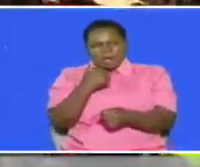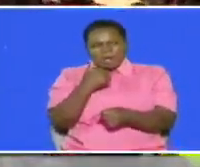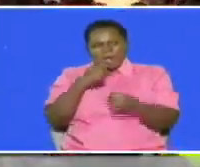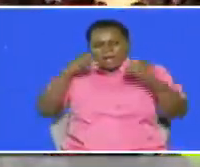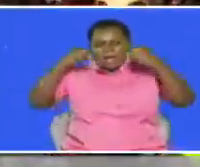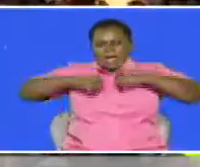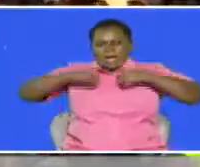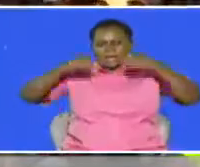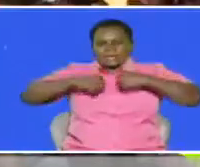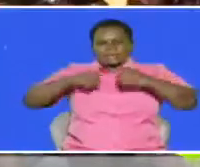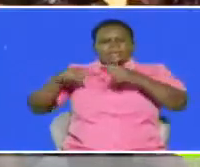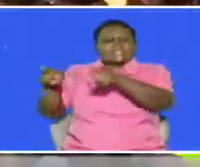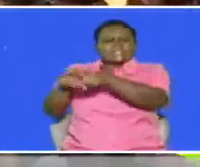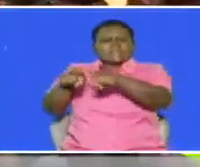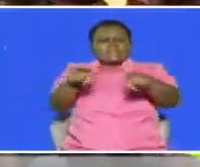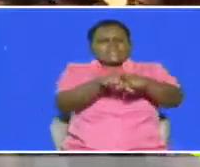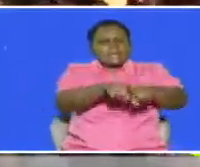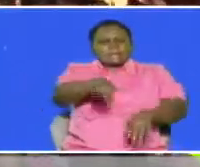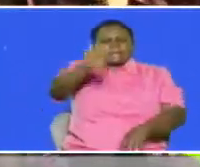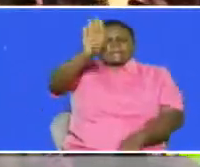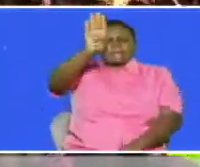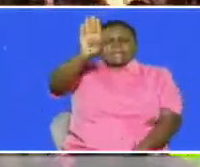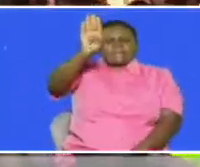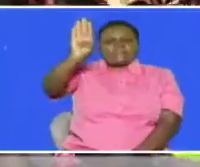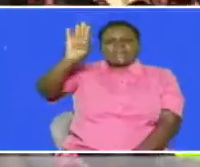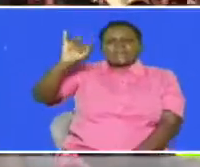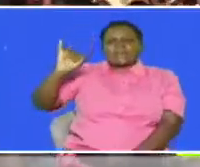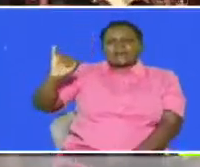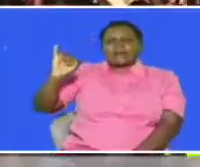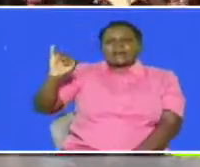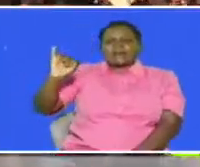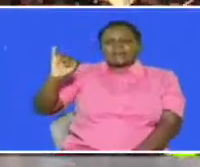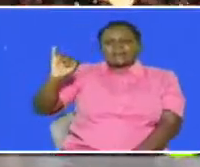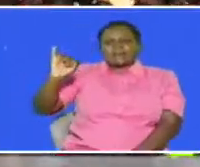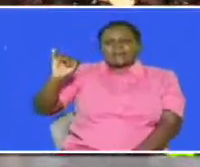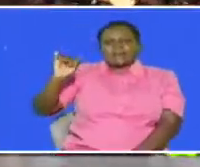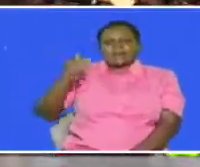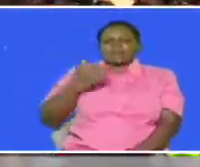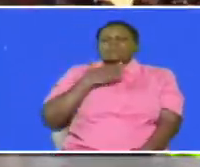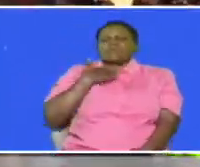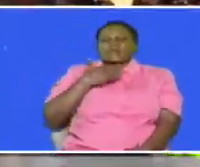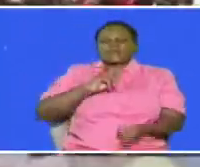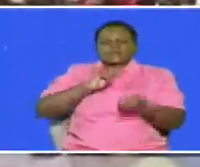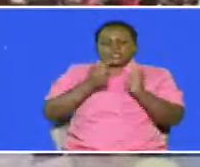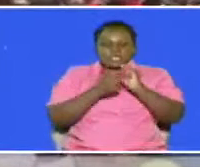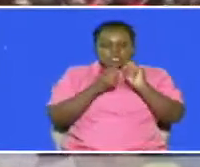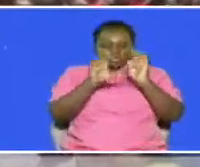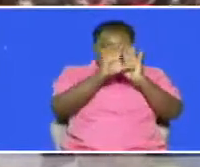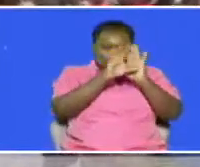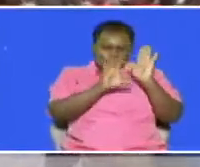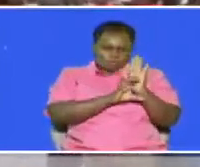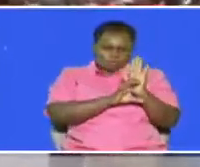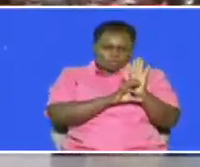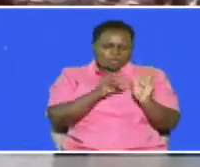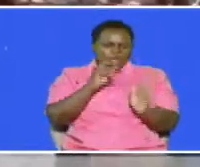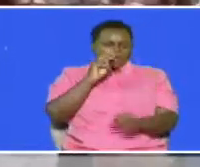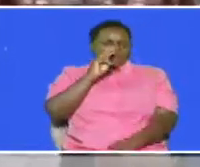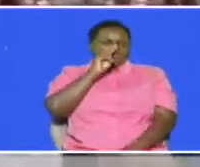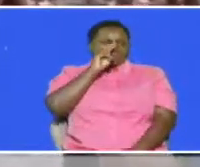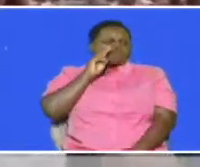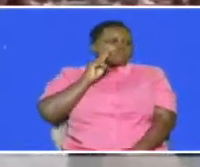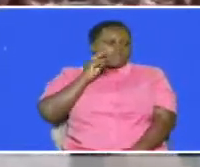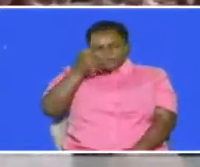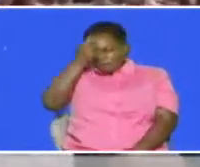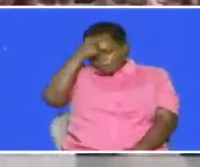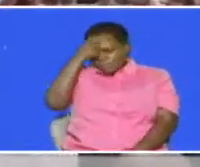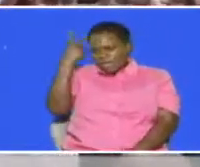that was akin to the proposals on building bridges initiative that unsuccessfully sought to change the constitution. ANC boss Musalia Mudavadi and his